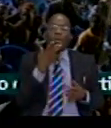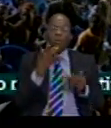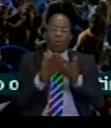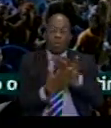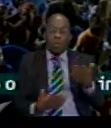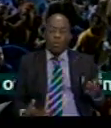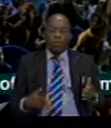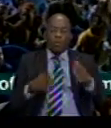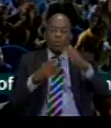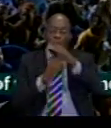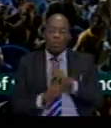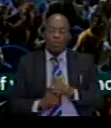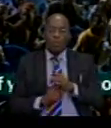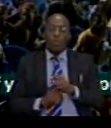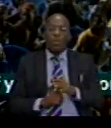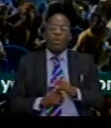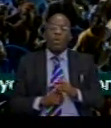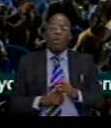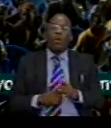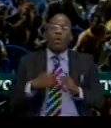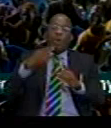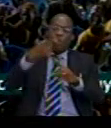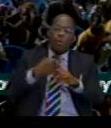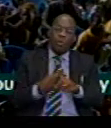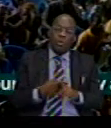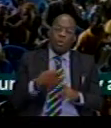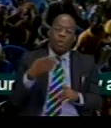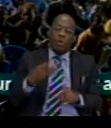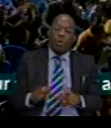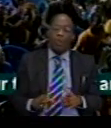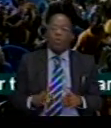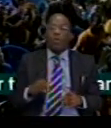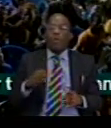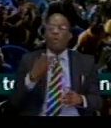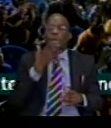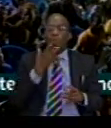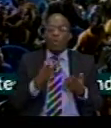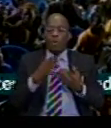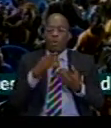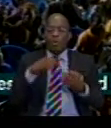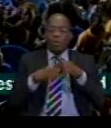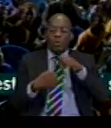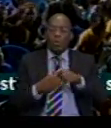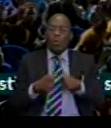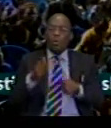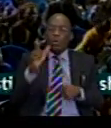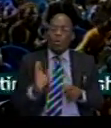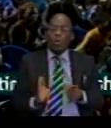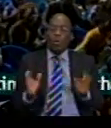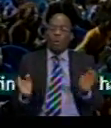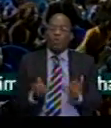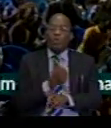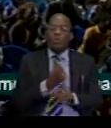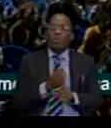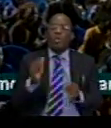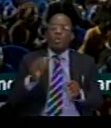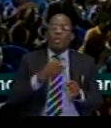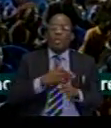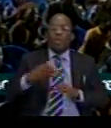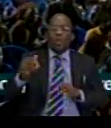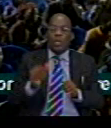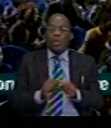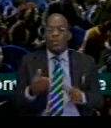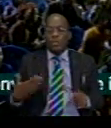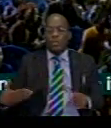persistent raised blood pressure. And God took away everything after the prayer of the man of